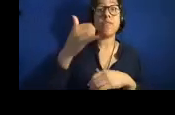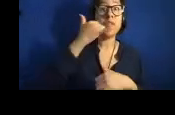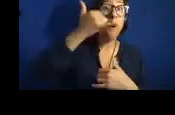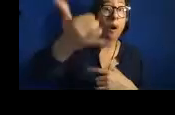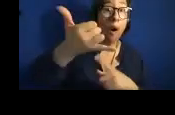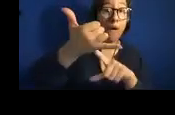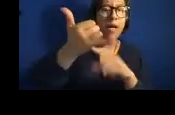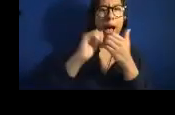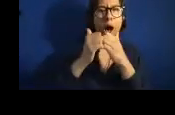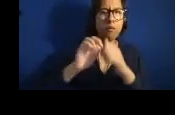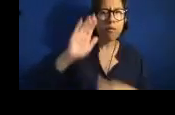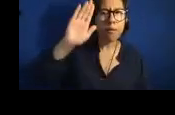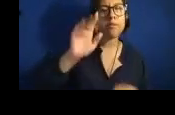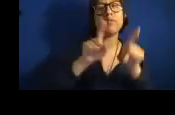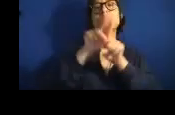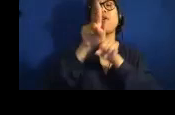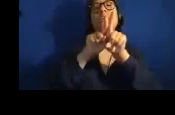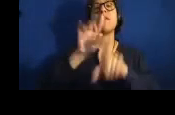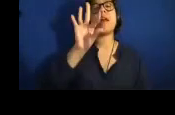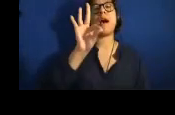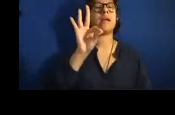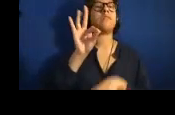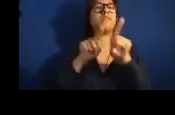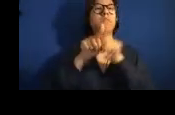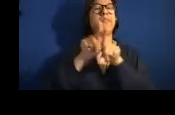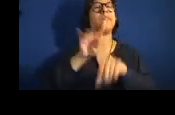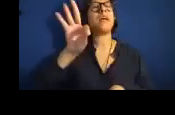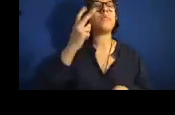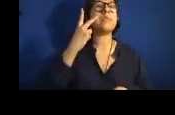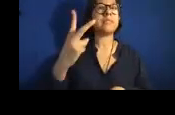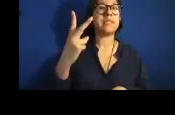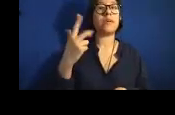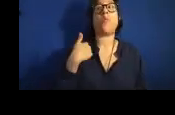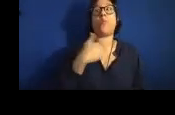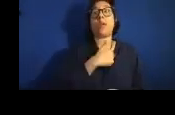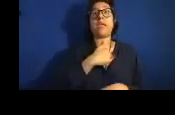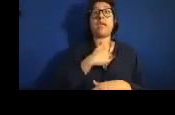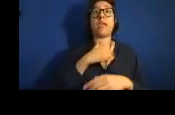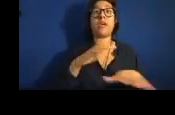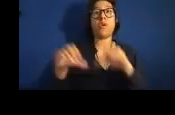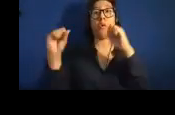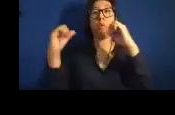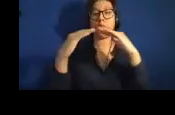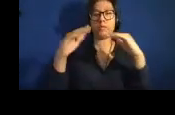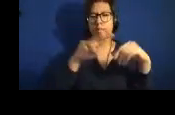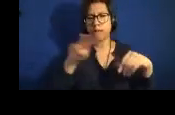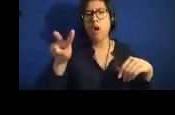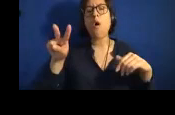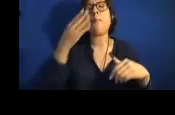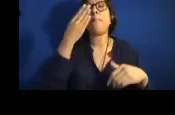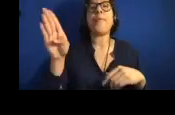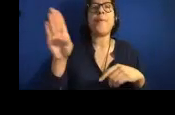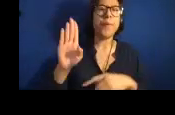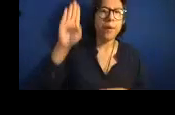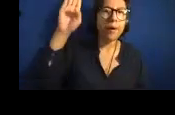phone to raise your hand. And so what happens is we'll see a blue hand show up next to your name, etc. And then we'll know that you have a